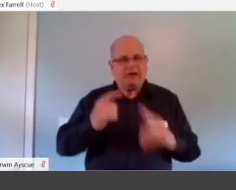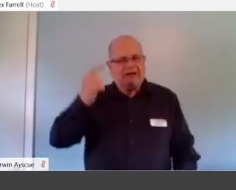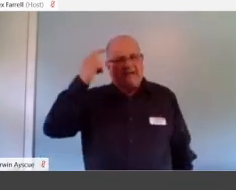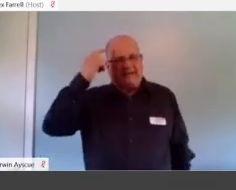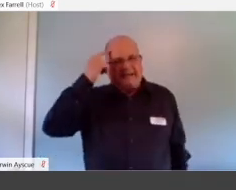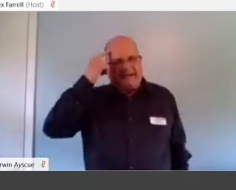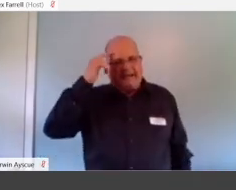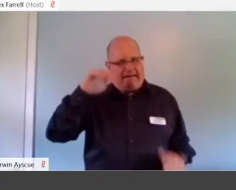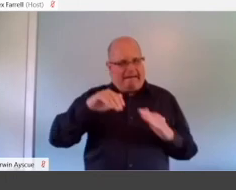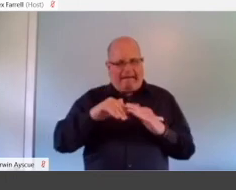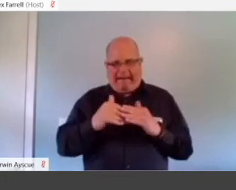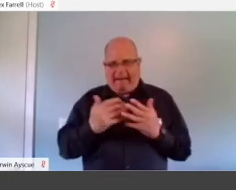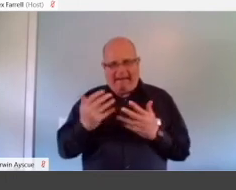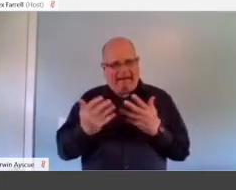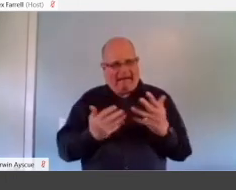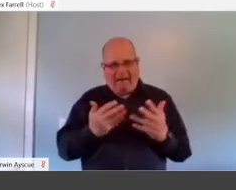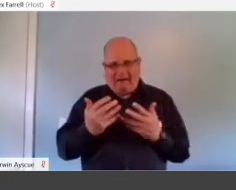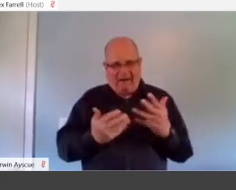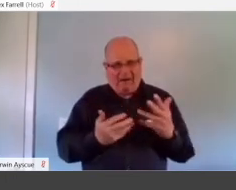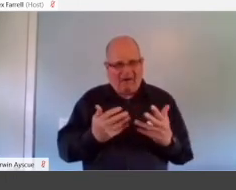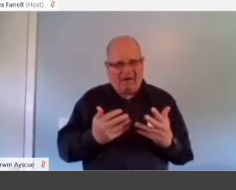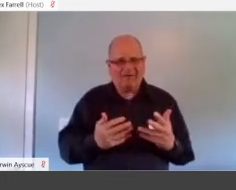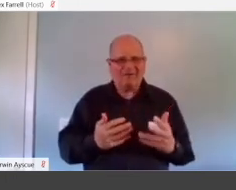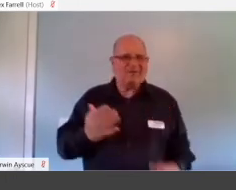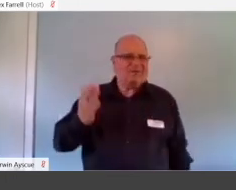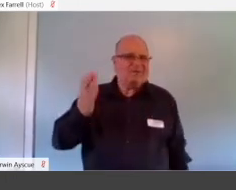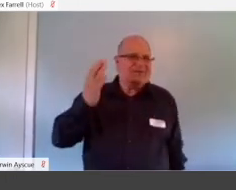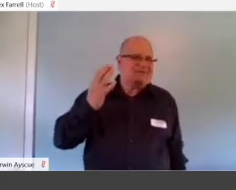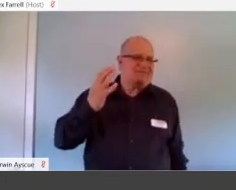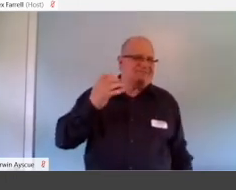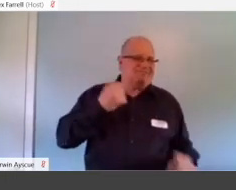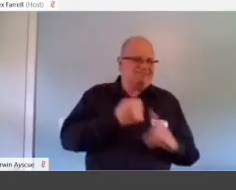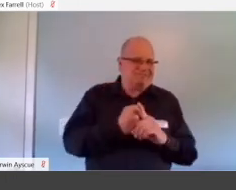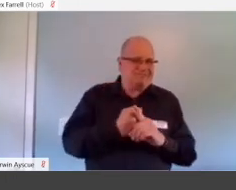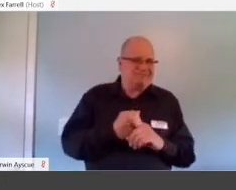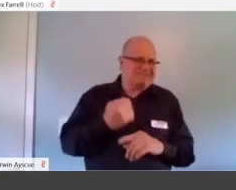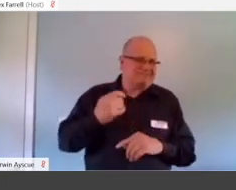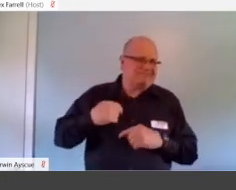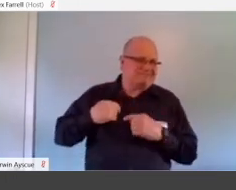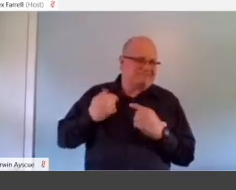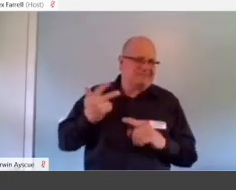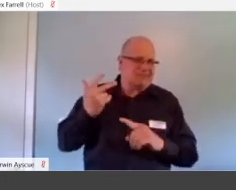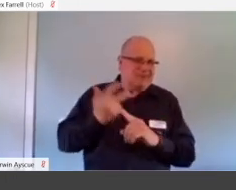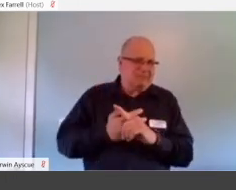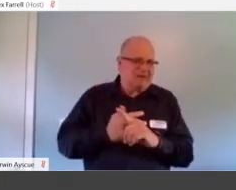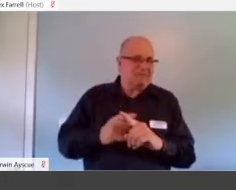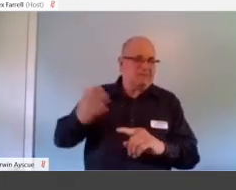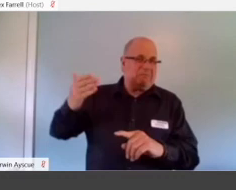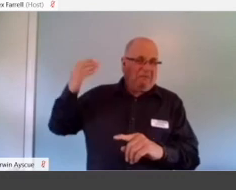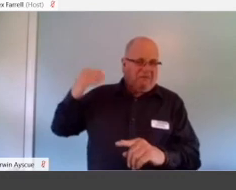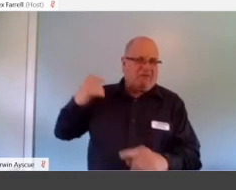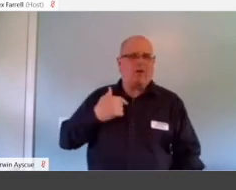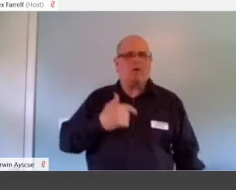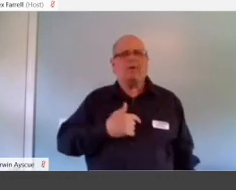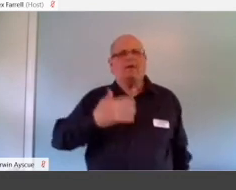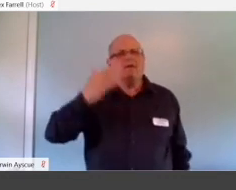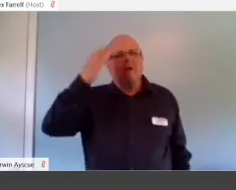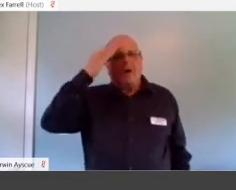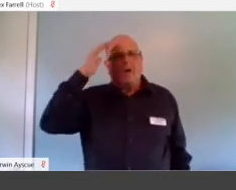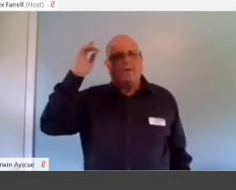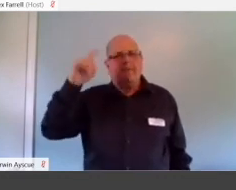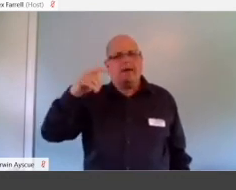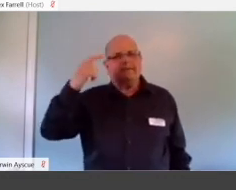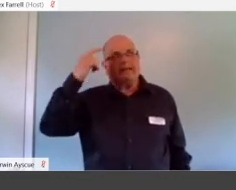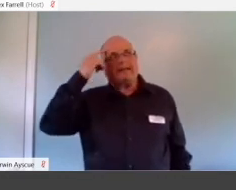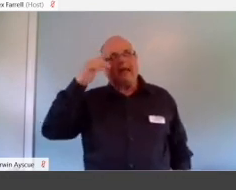this probably seems pretty obvious now with all this stuff with the last 3 months, but this was before that. We realized we need to have people think about, how